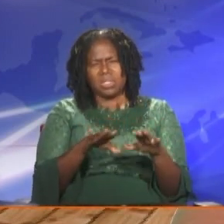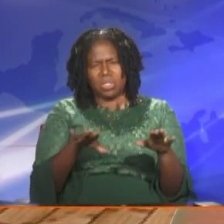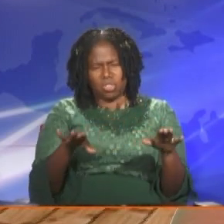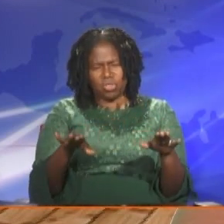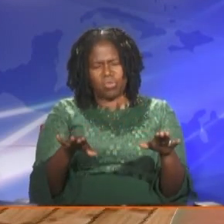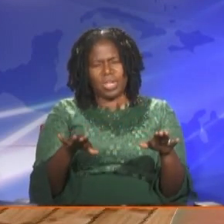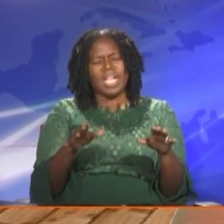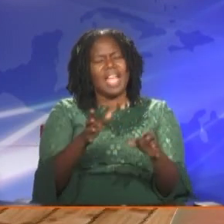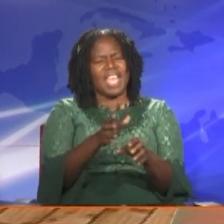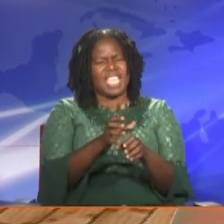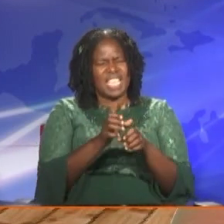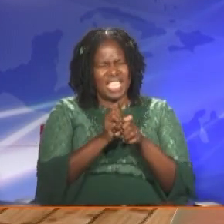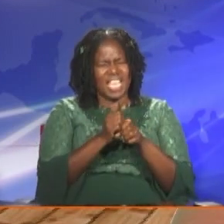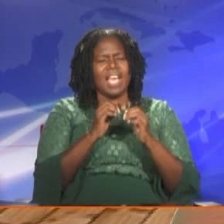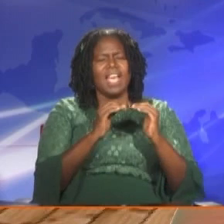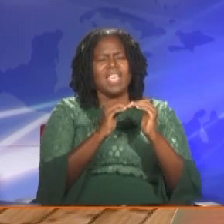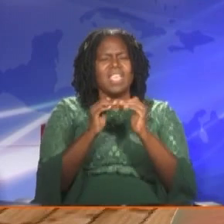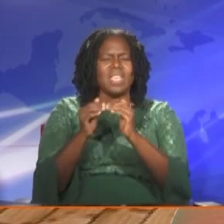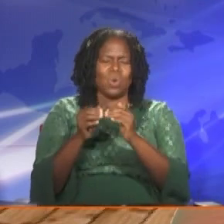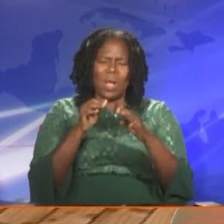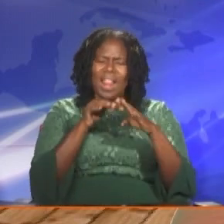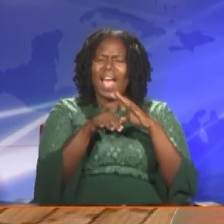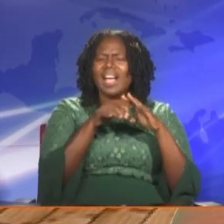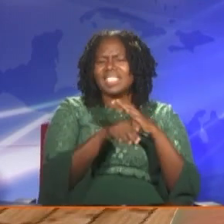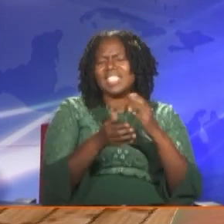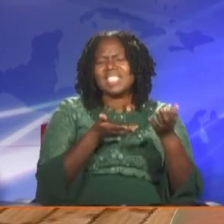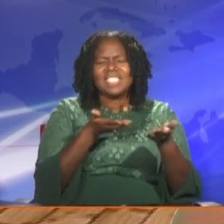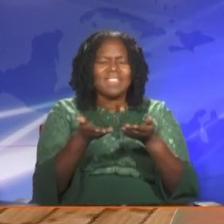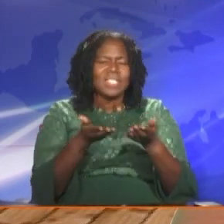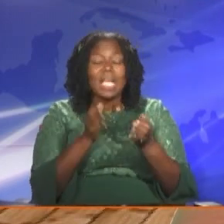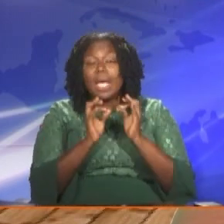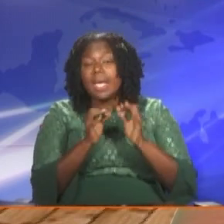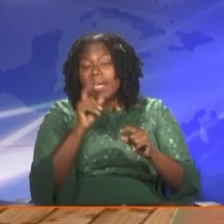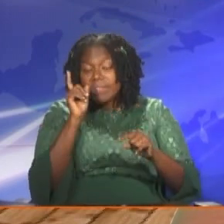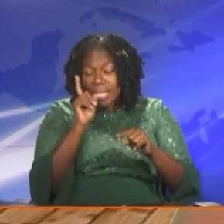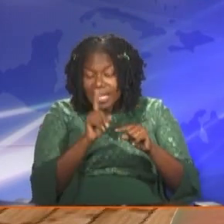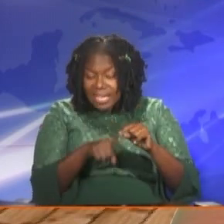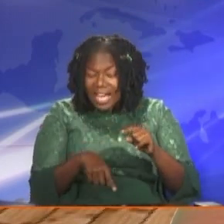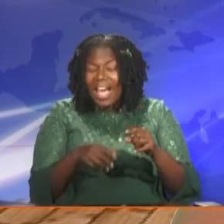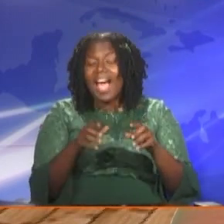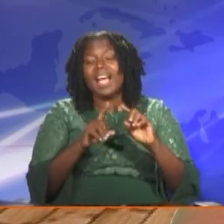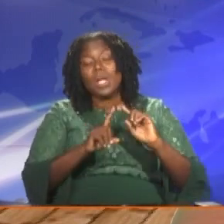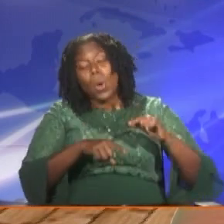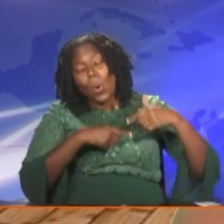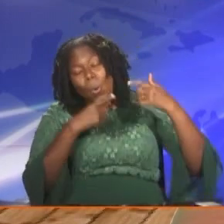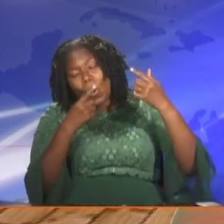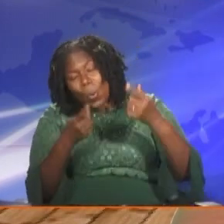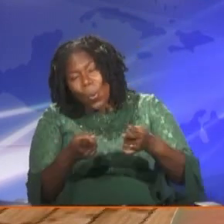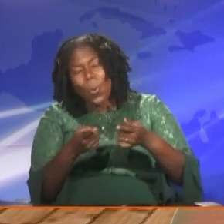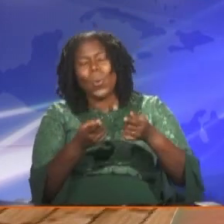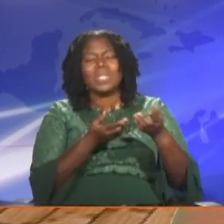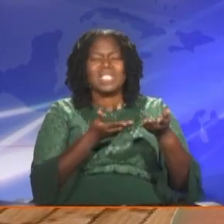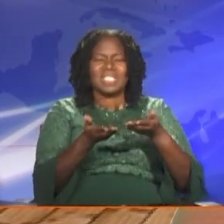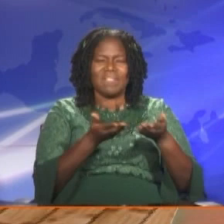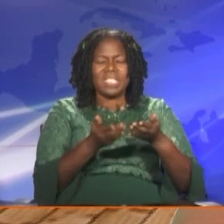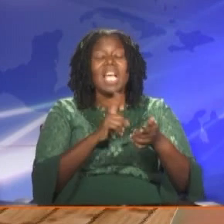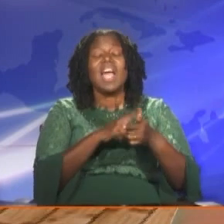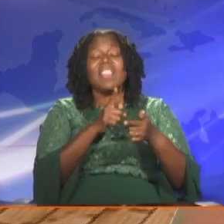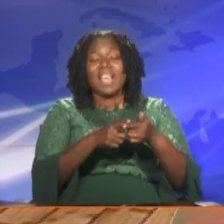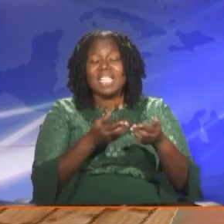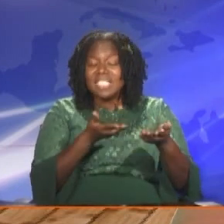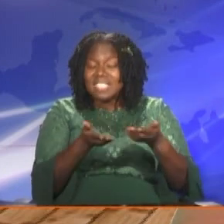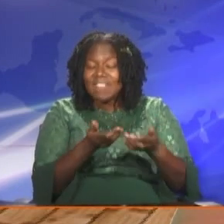cannot access it. So if they cannot come to the service have to go to them. So policies